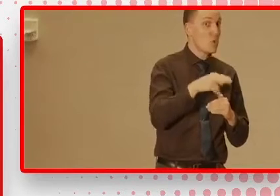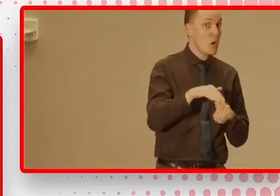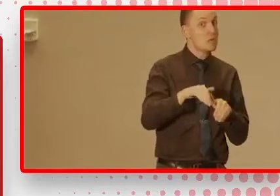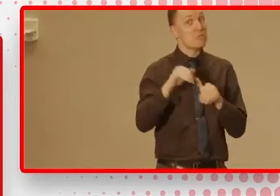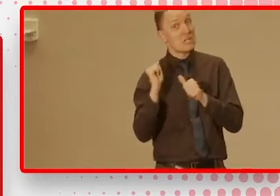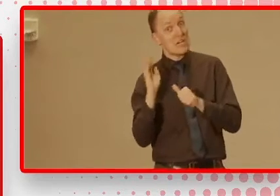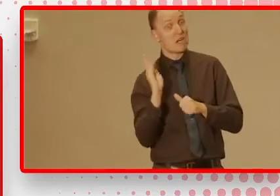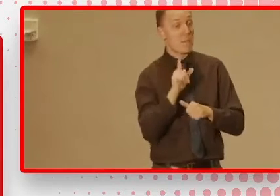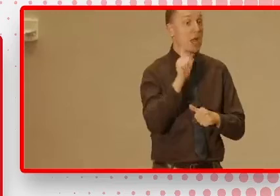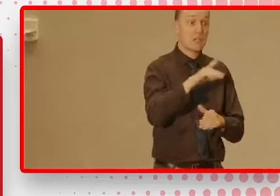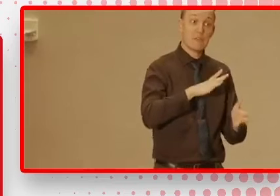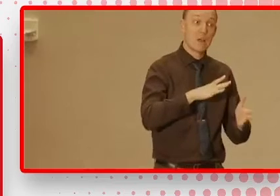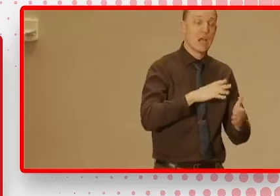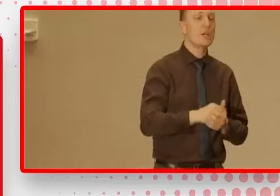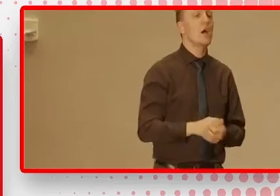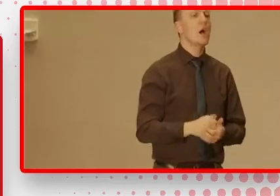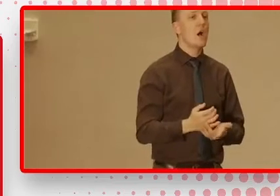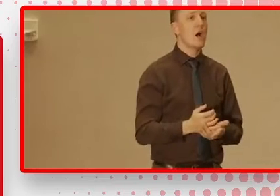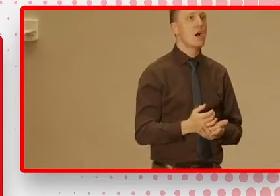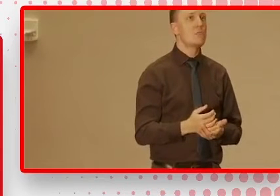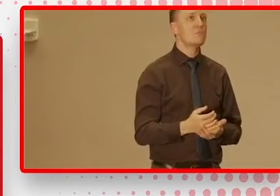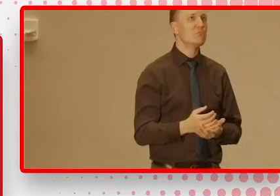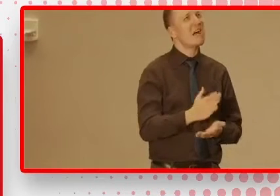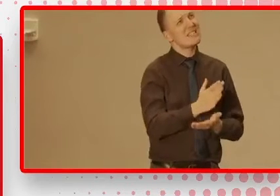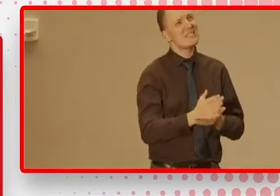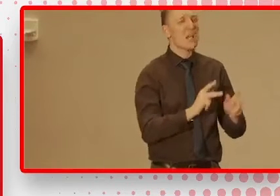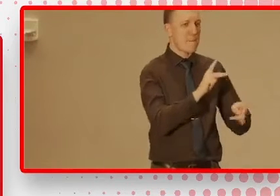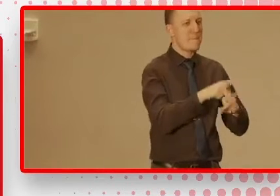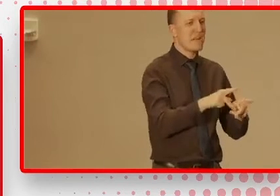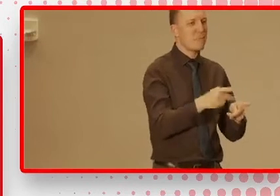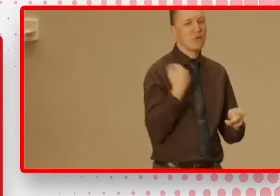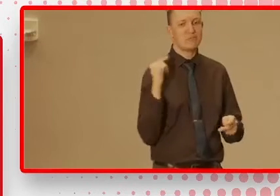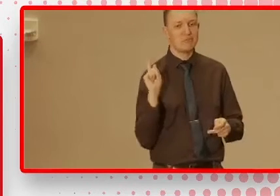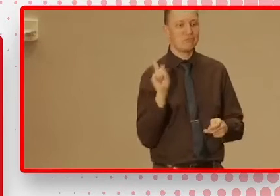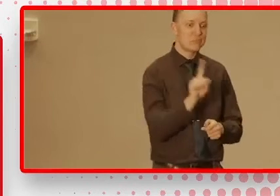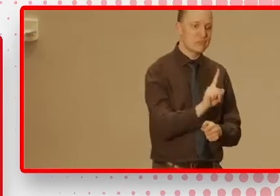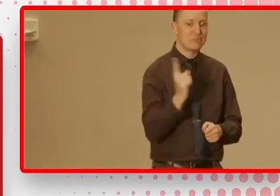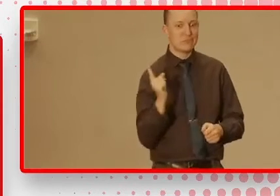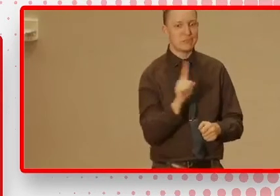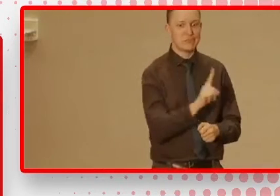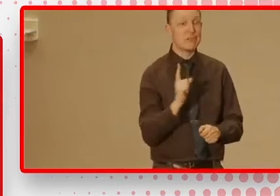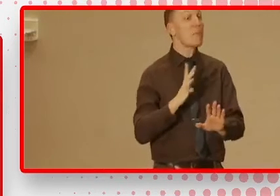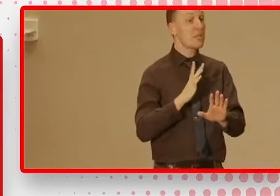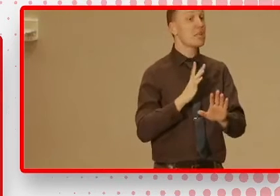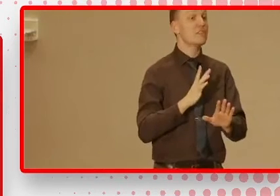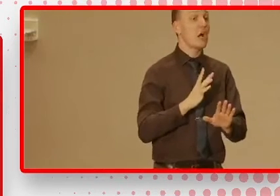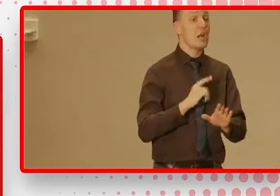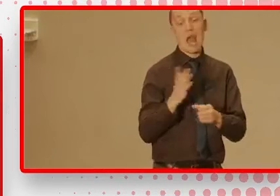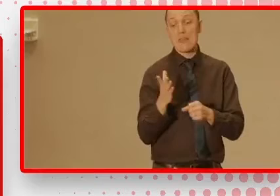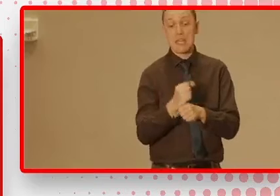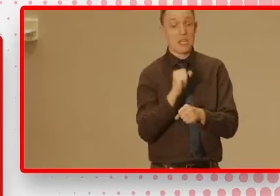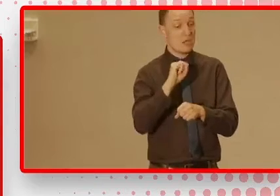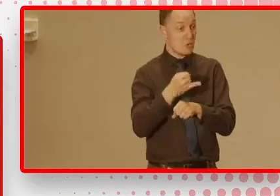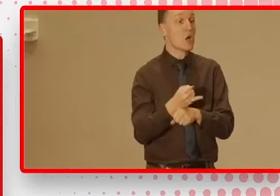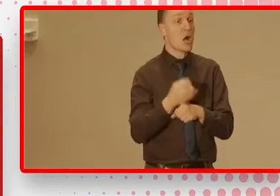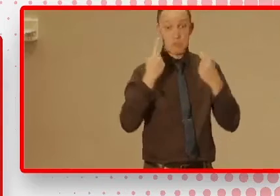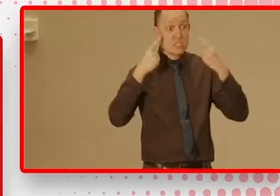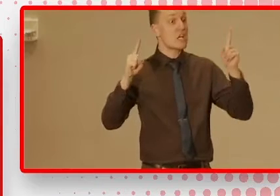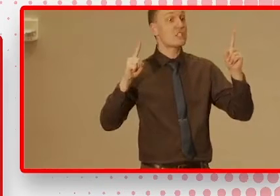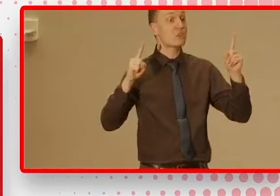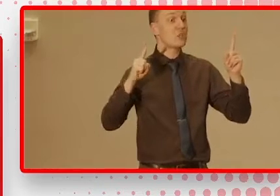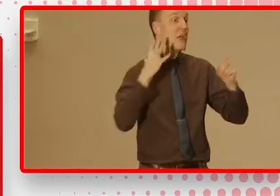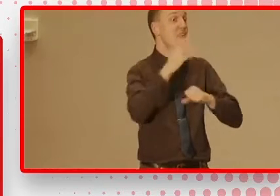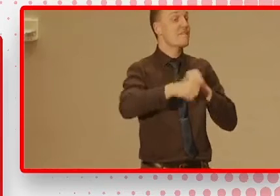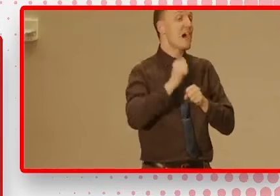had individuals that have had multiple cases with us, but that's okay. They get the job, we close them successful. 5 years later, they have an opportunity to